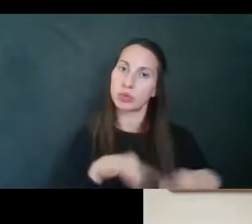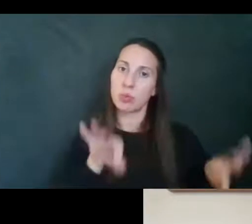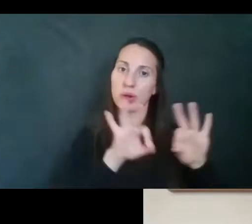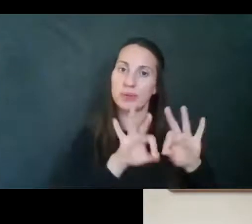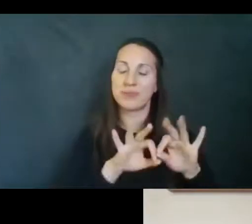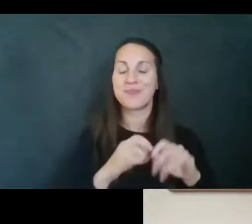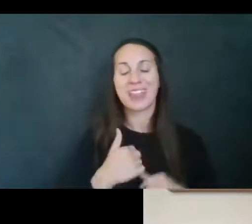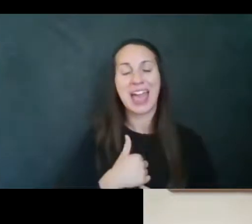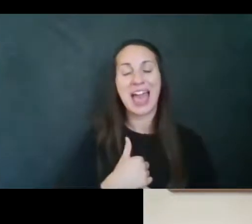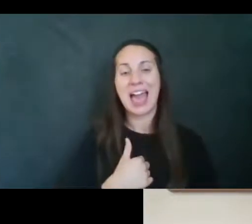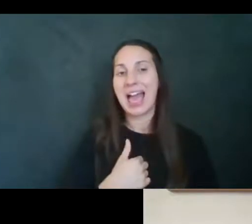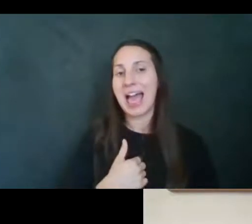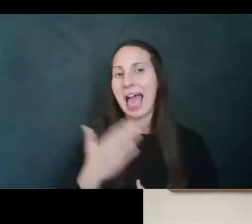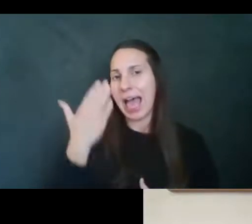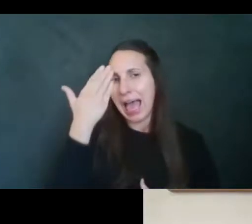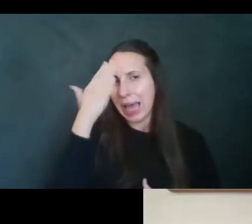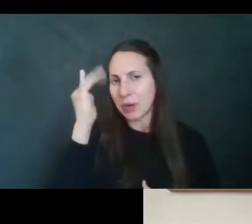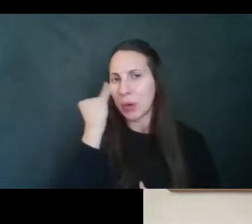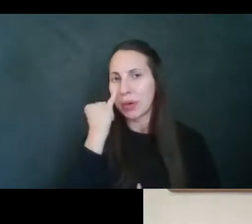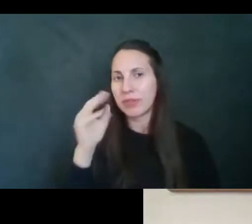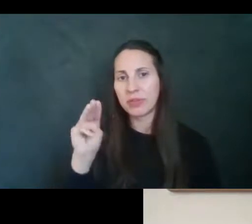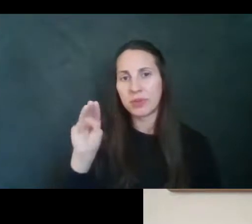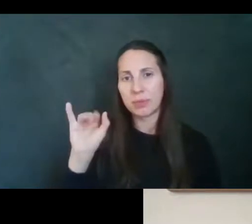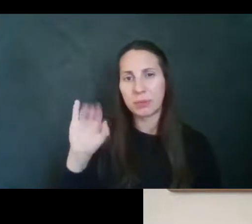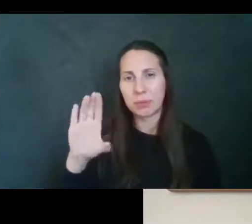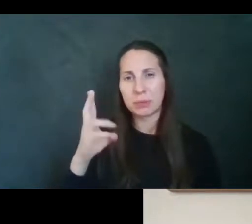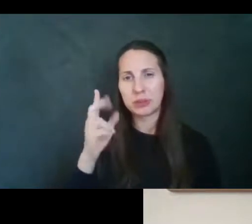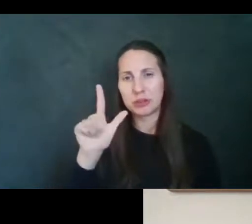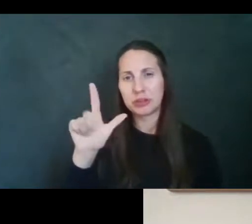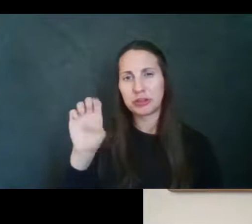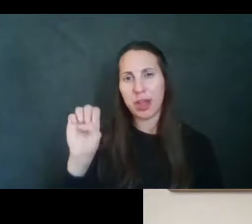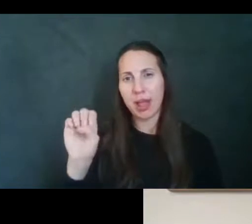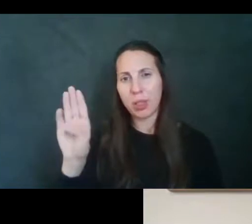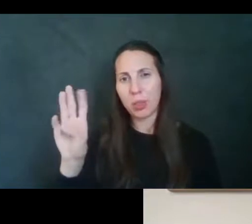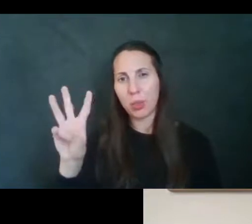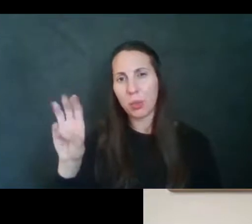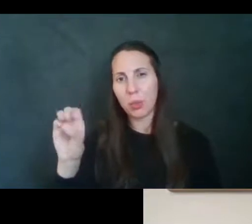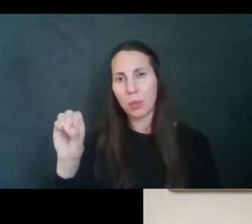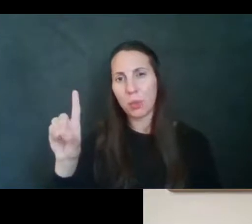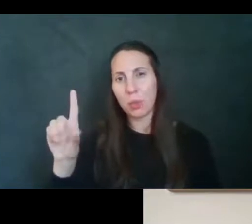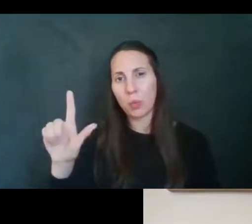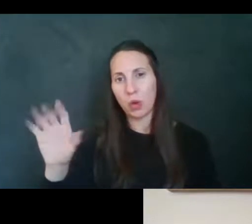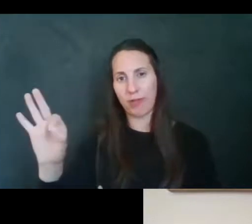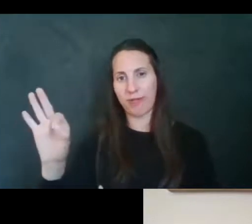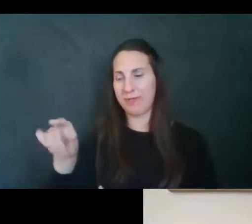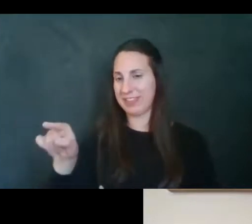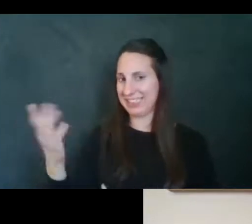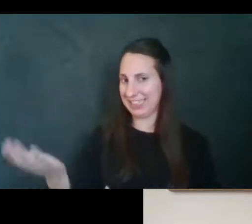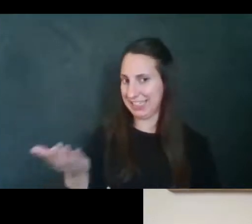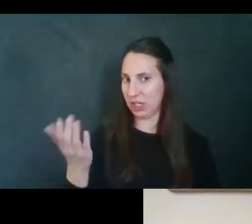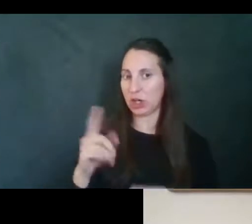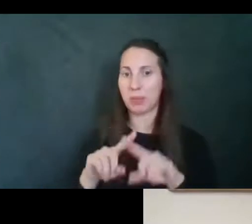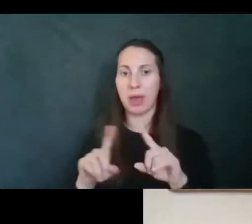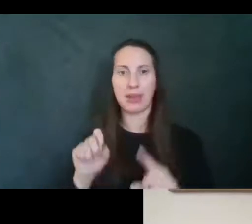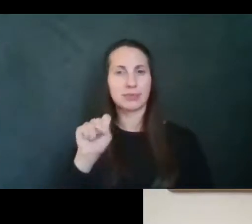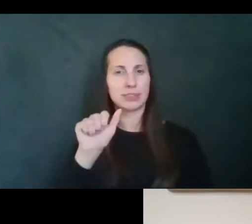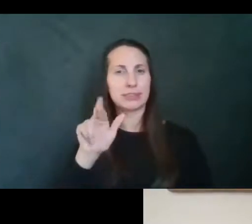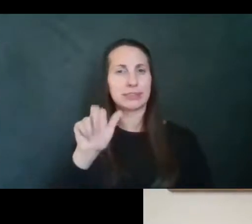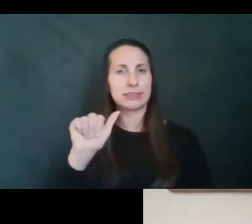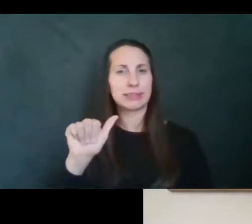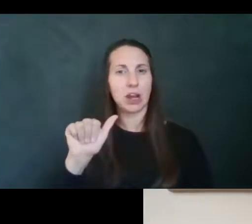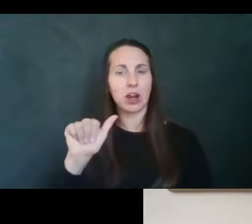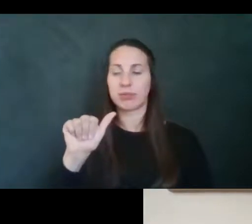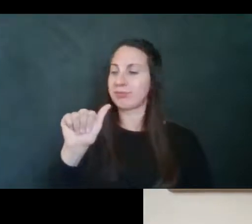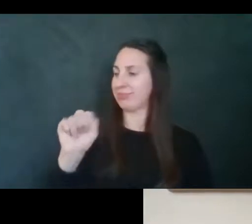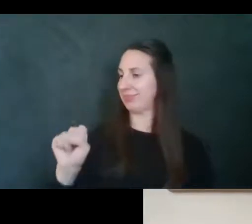know if Michelle Wolf is online. I think Sarah Blitzstein is, who started as an intern with this